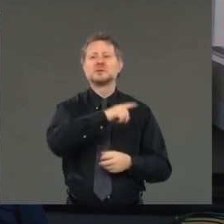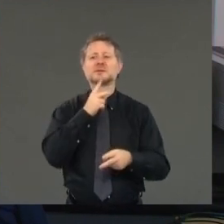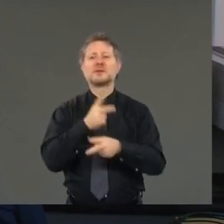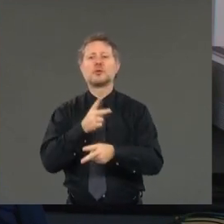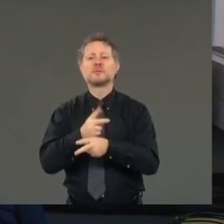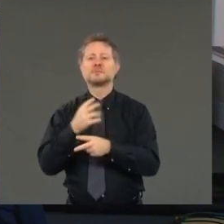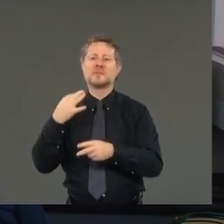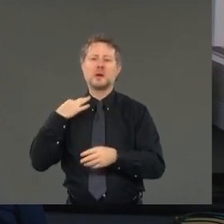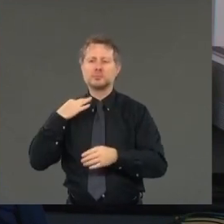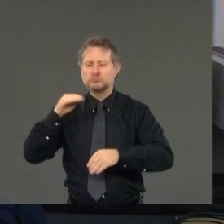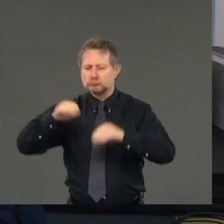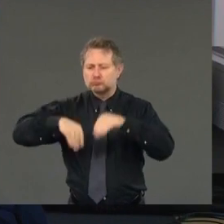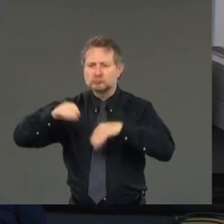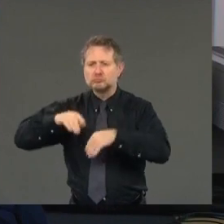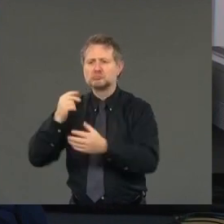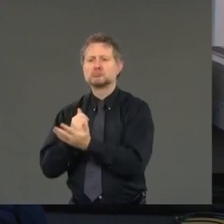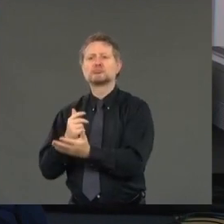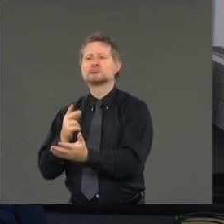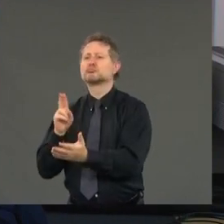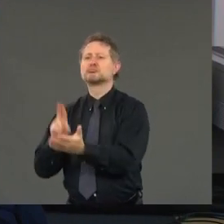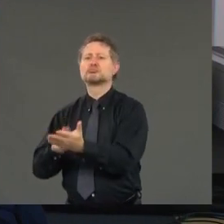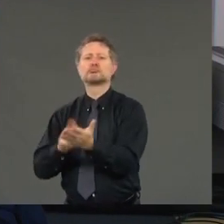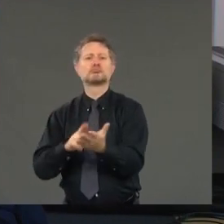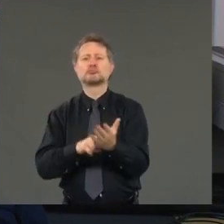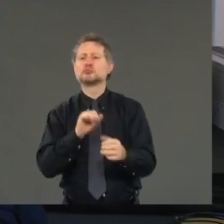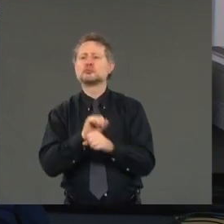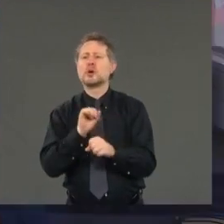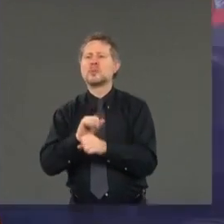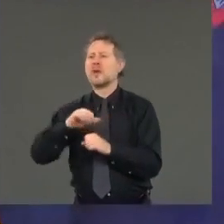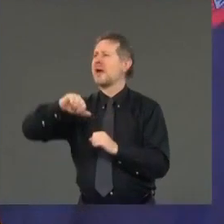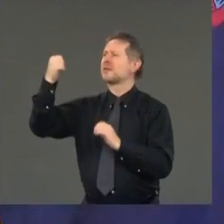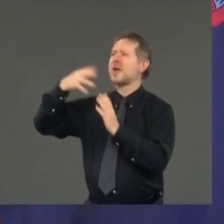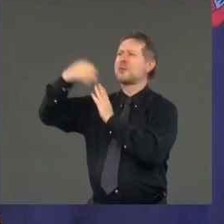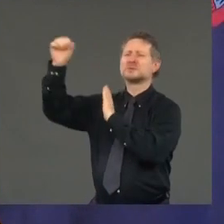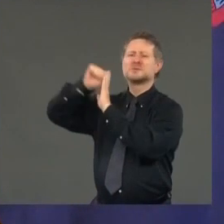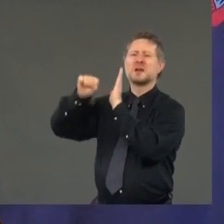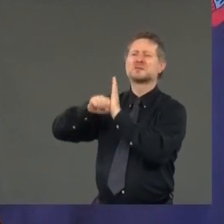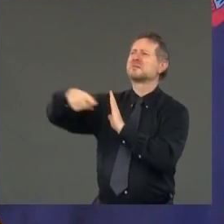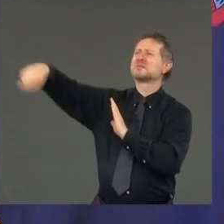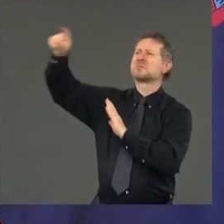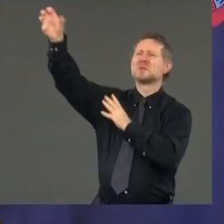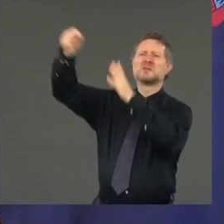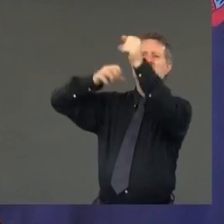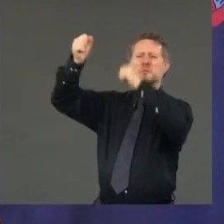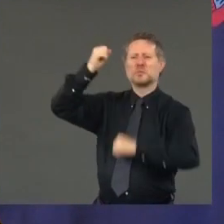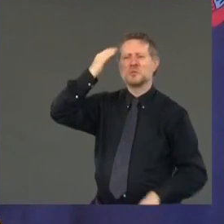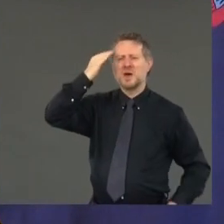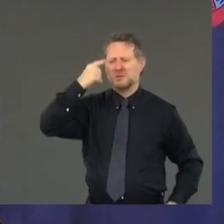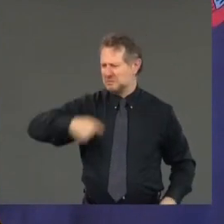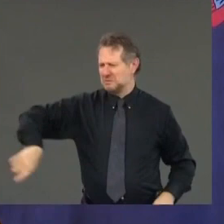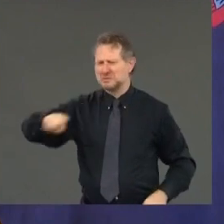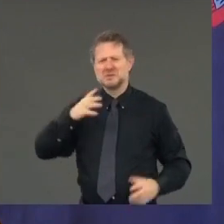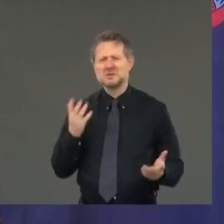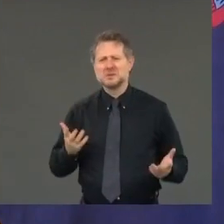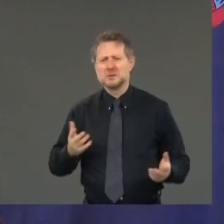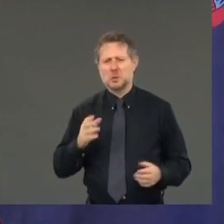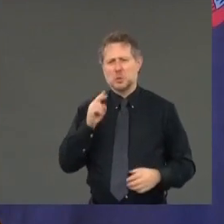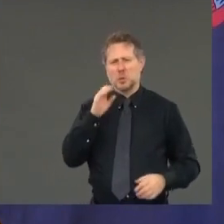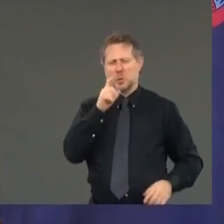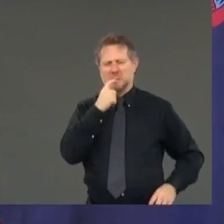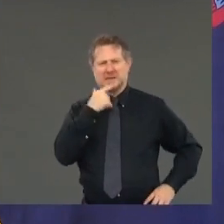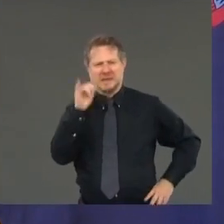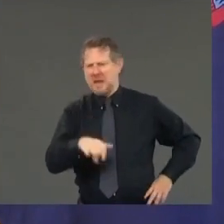outsourcing that job to out-of-state workers? Who says we've outsourced?